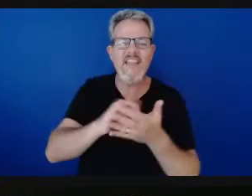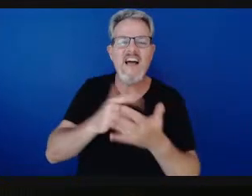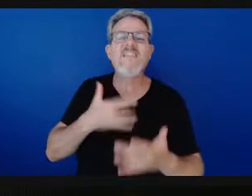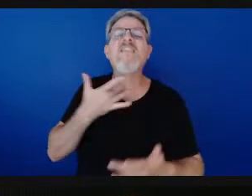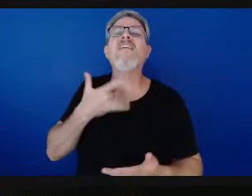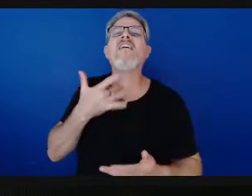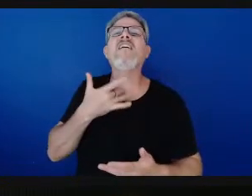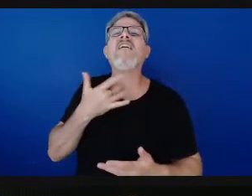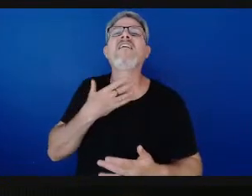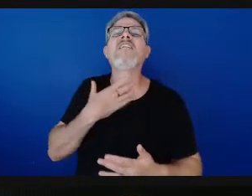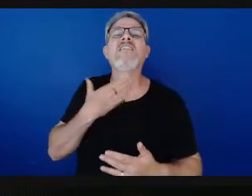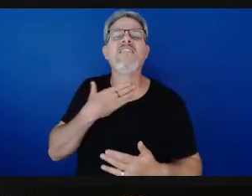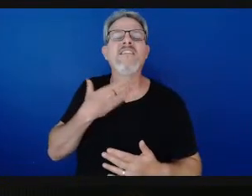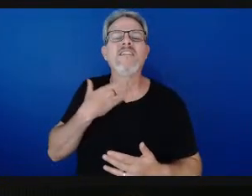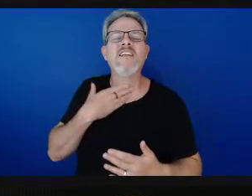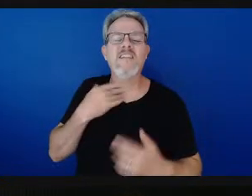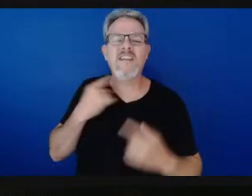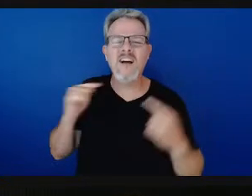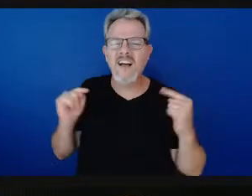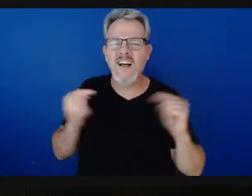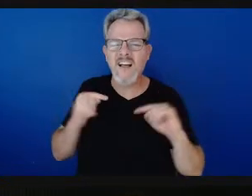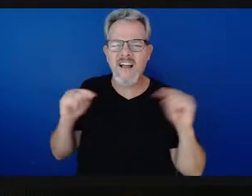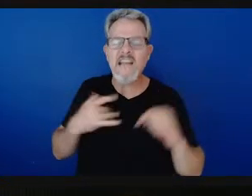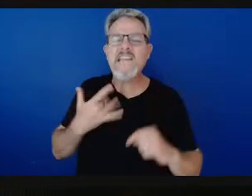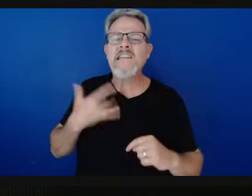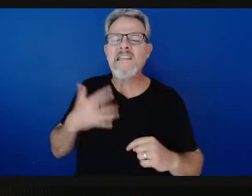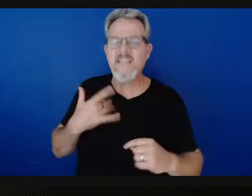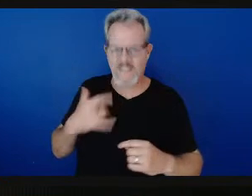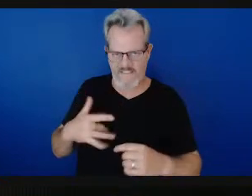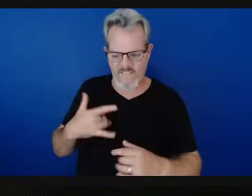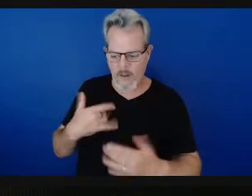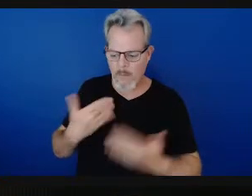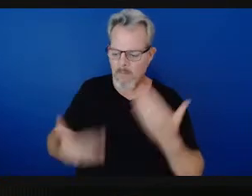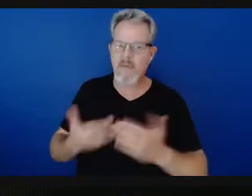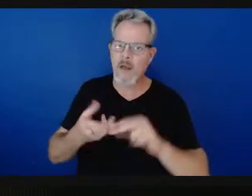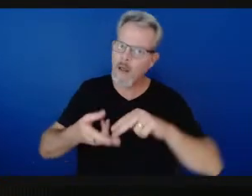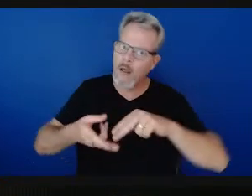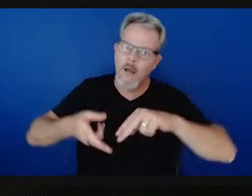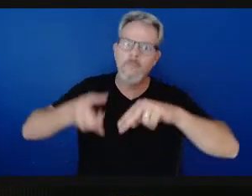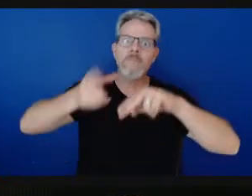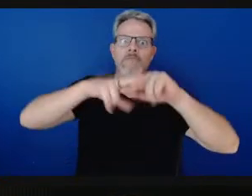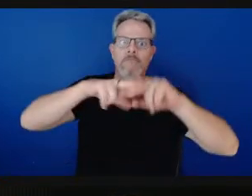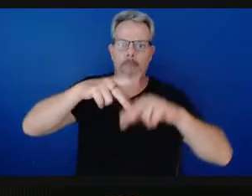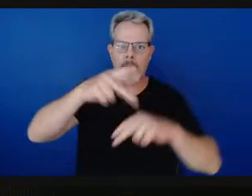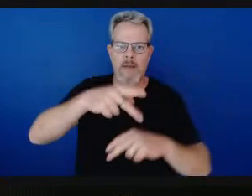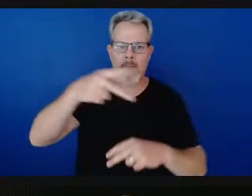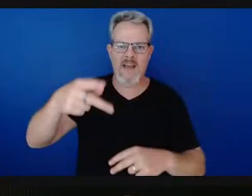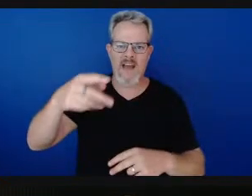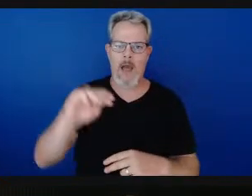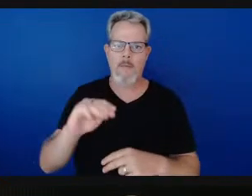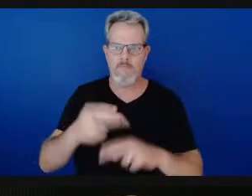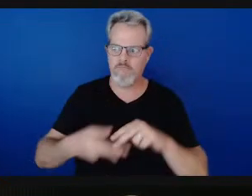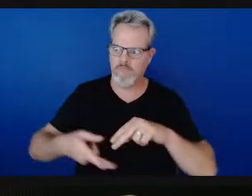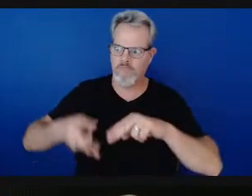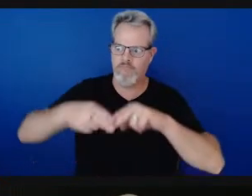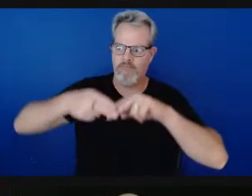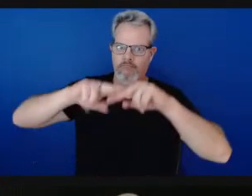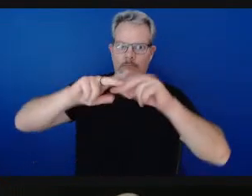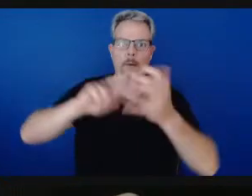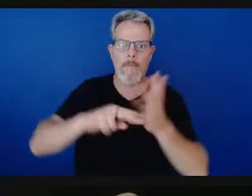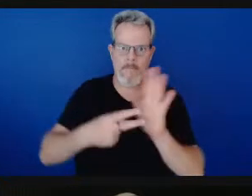throat, right? When you get that, it's like, okay, the ppm's about to go up or is going up. I need to get out of here right now, or else it's about to get